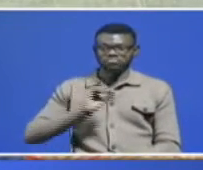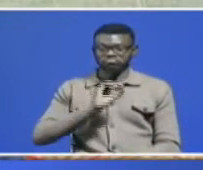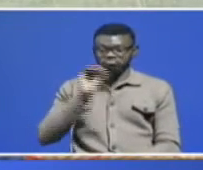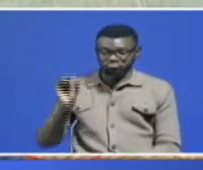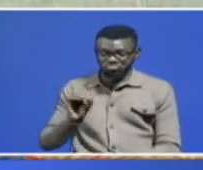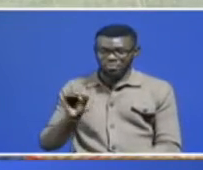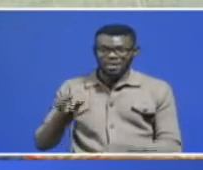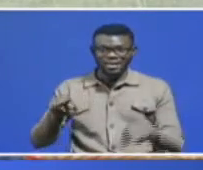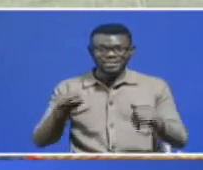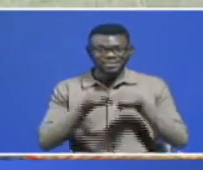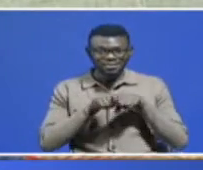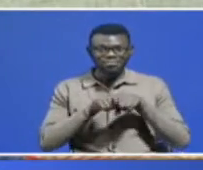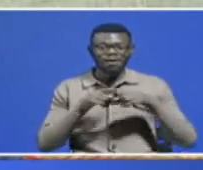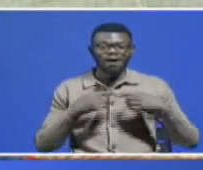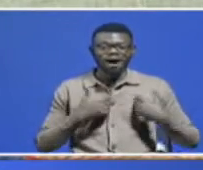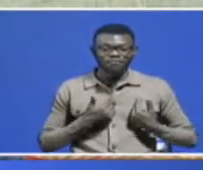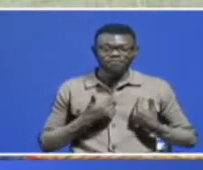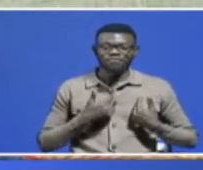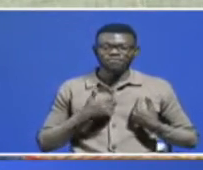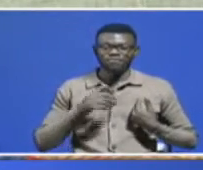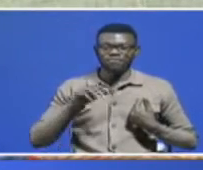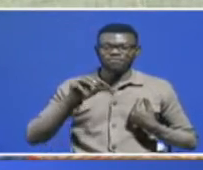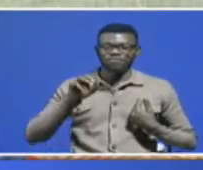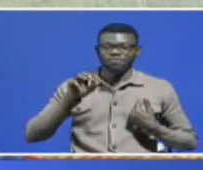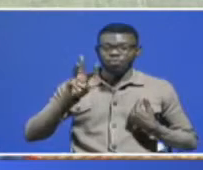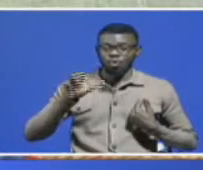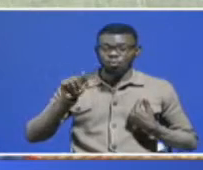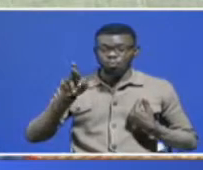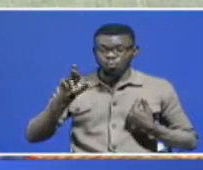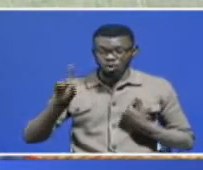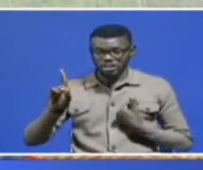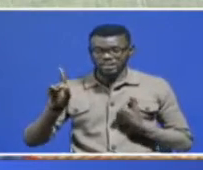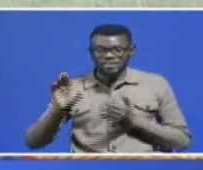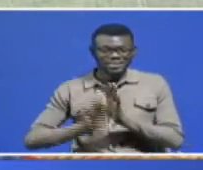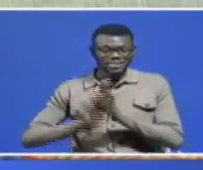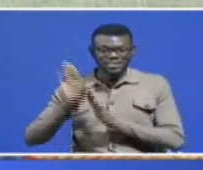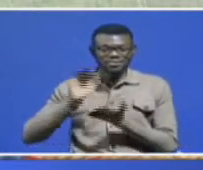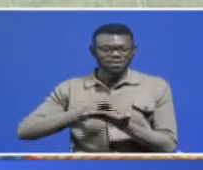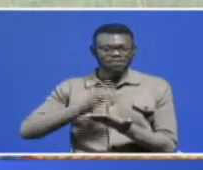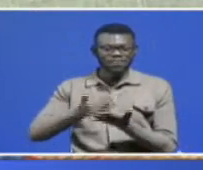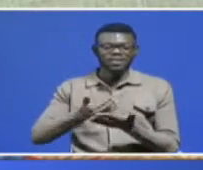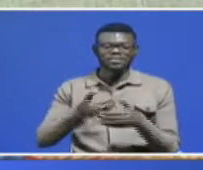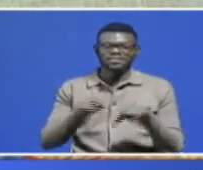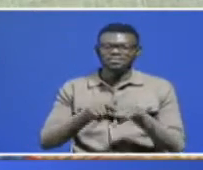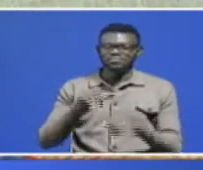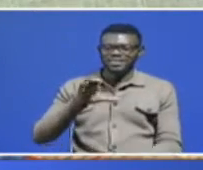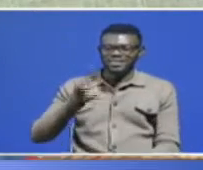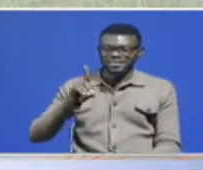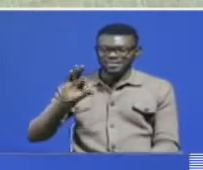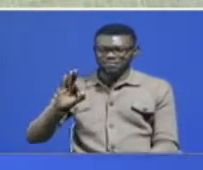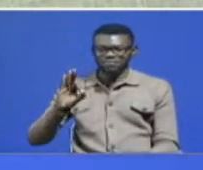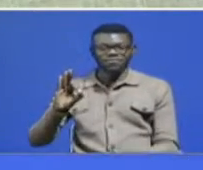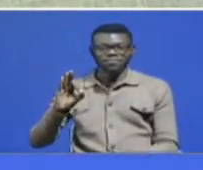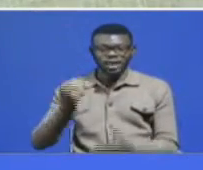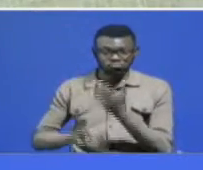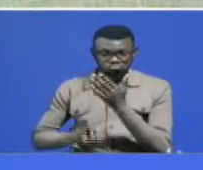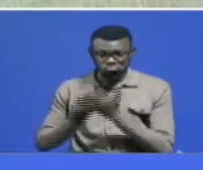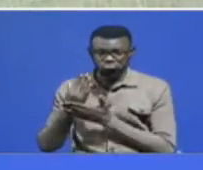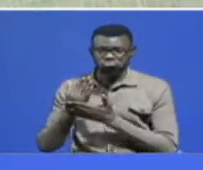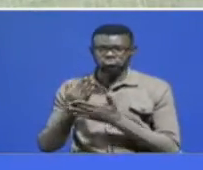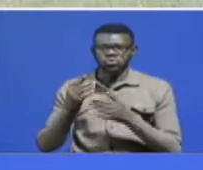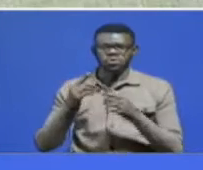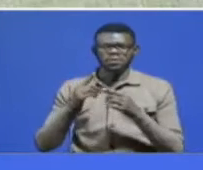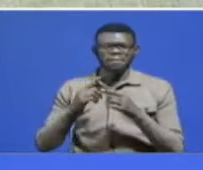created the Ward Development Fund. But above all, it has created the Constituency Development Fund, something that has been very